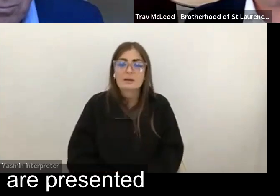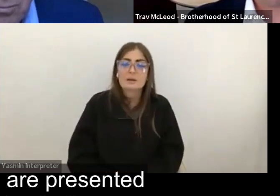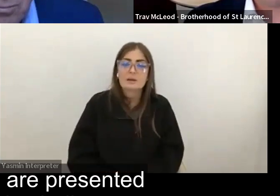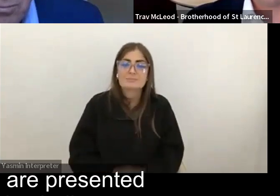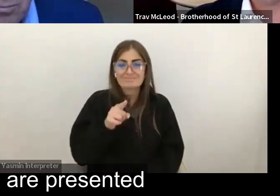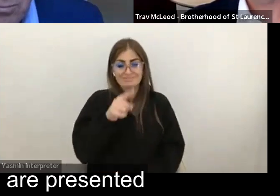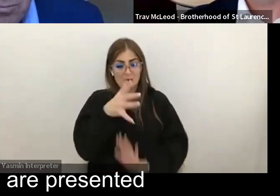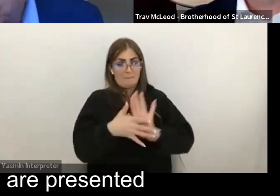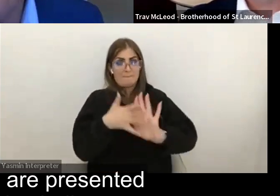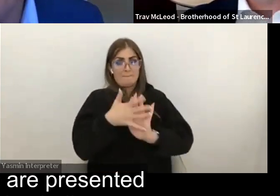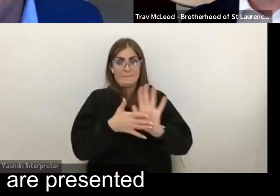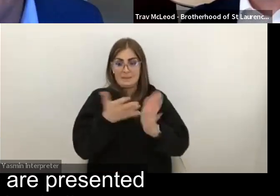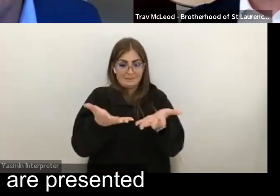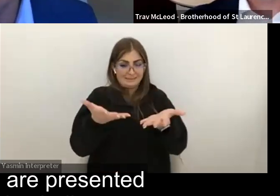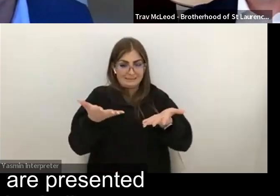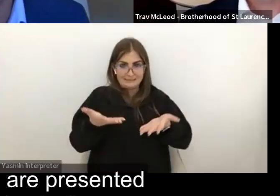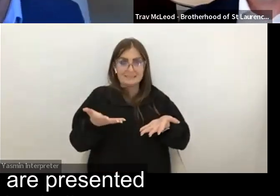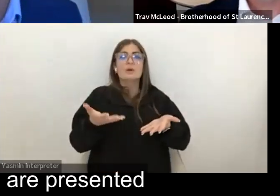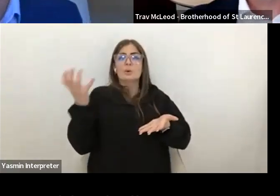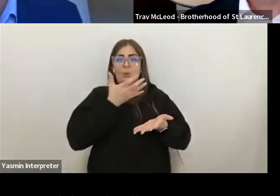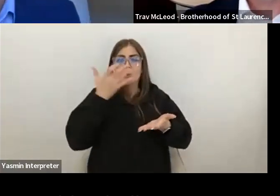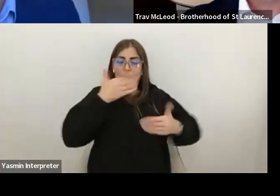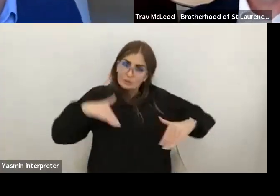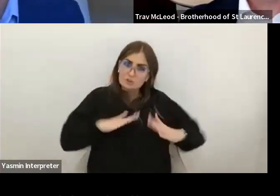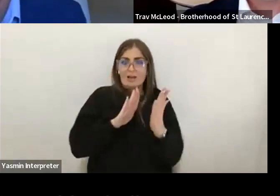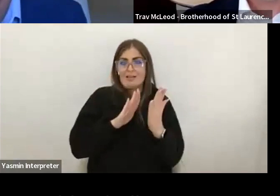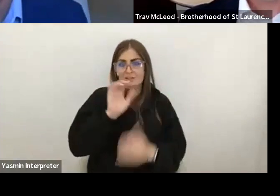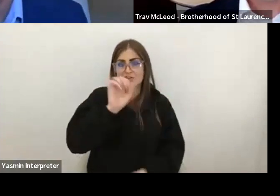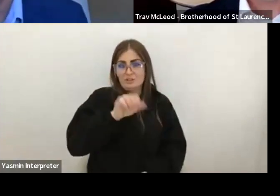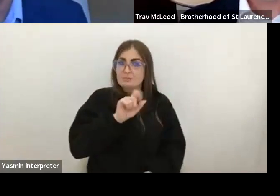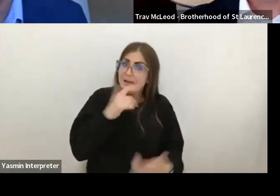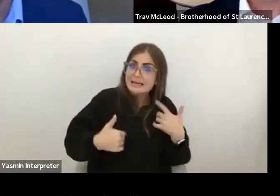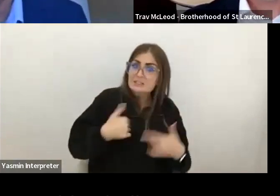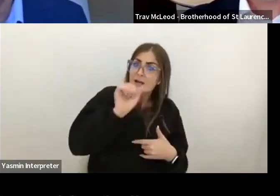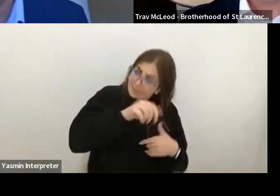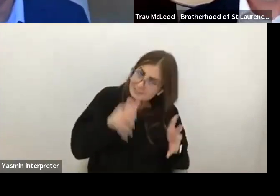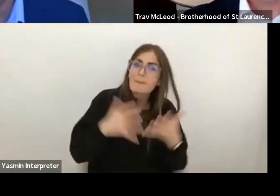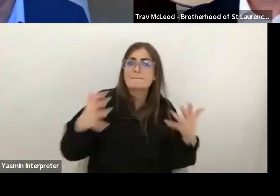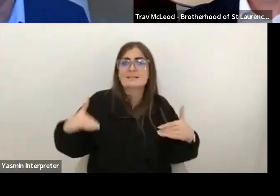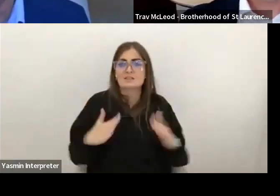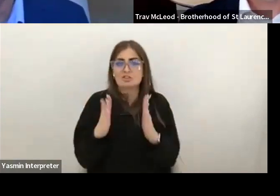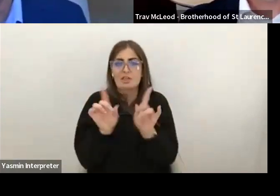means that we are presented with a really big challenge, big and exciting, but very big challenge.